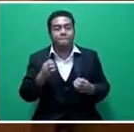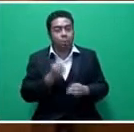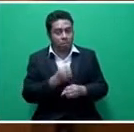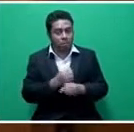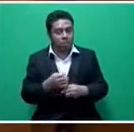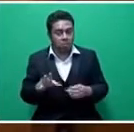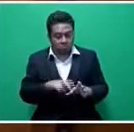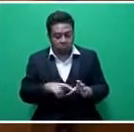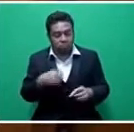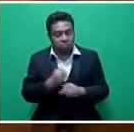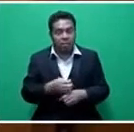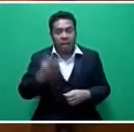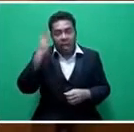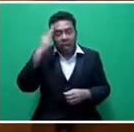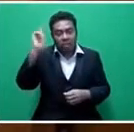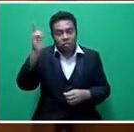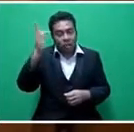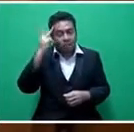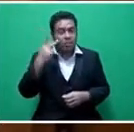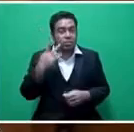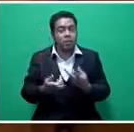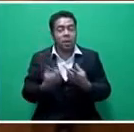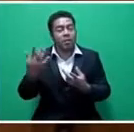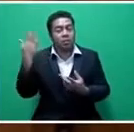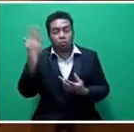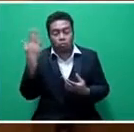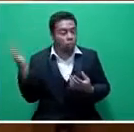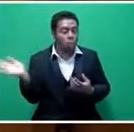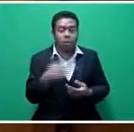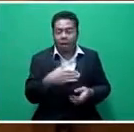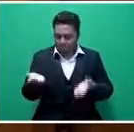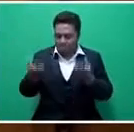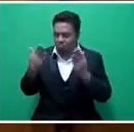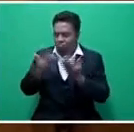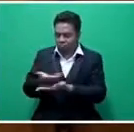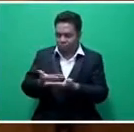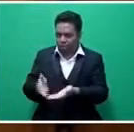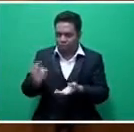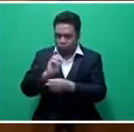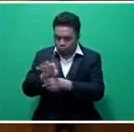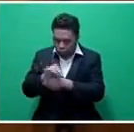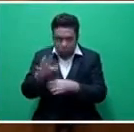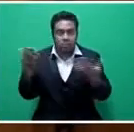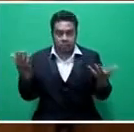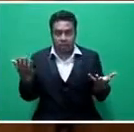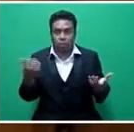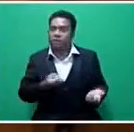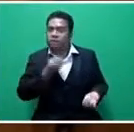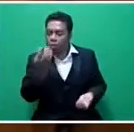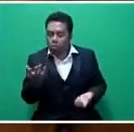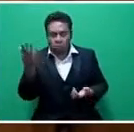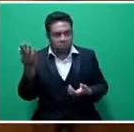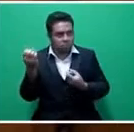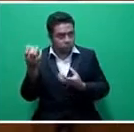unemployment benefits. Heads of schools, I will again put it to the Parliament, have been briefed and will act according to look after the interests of the